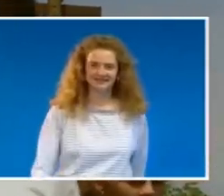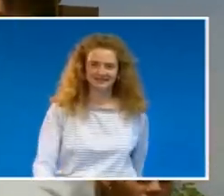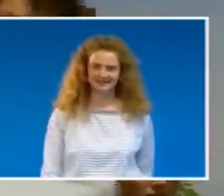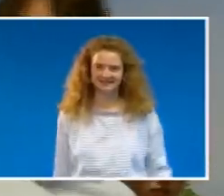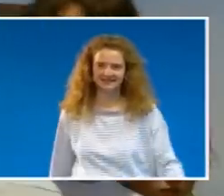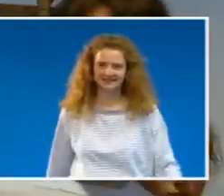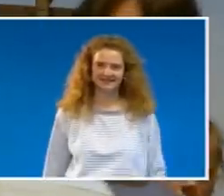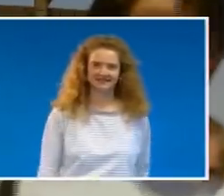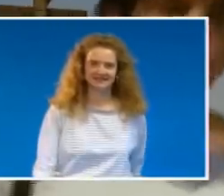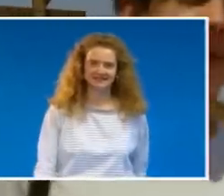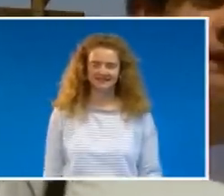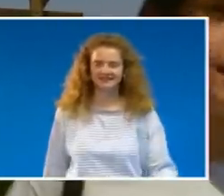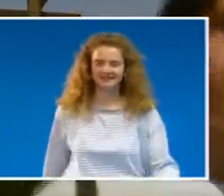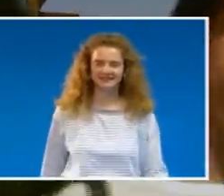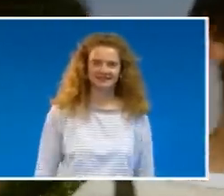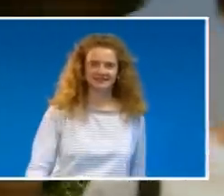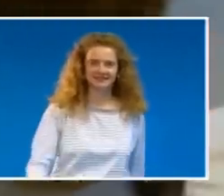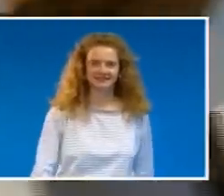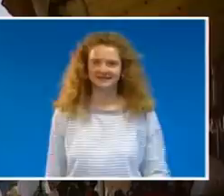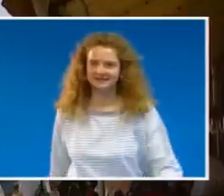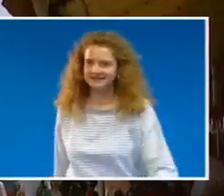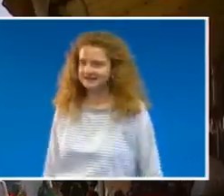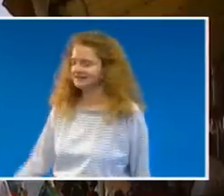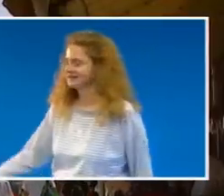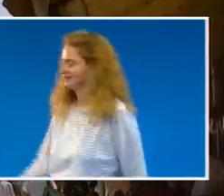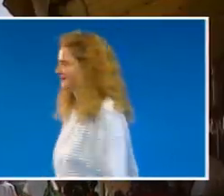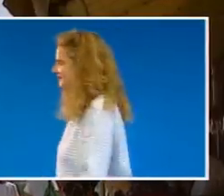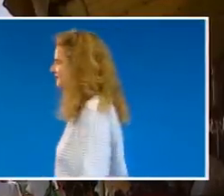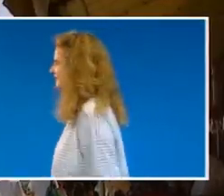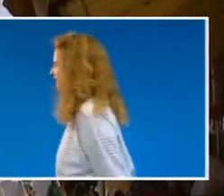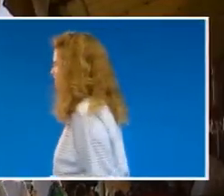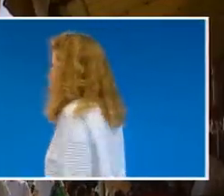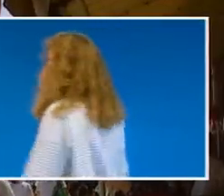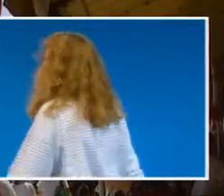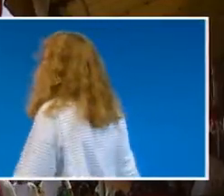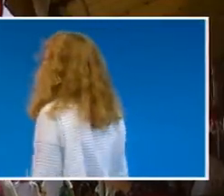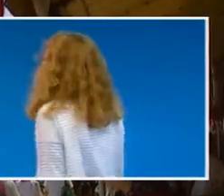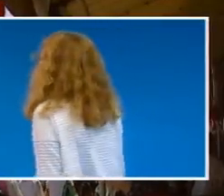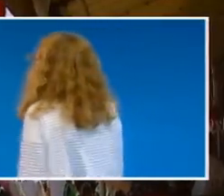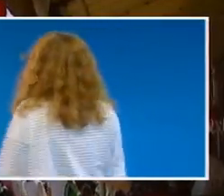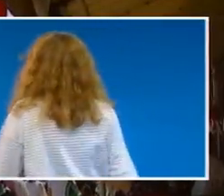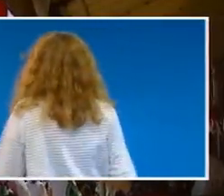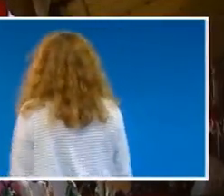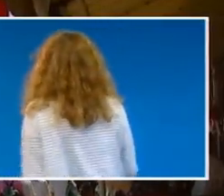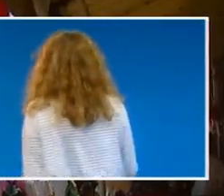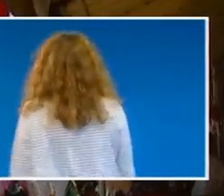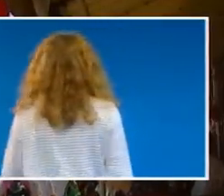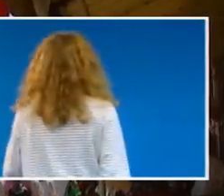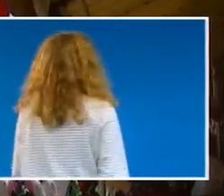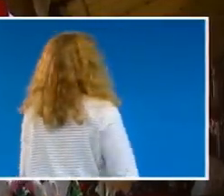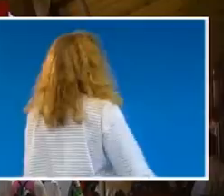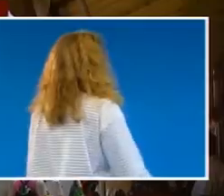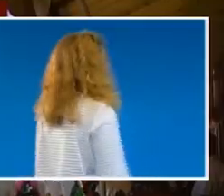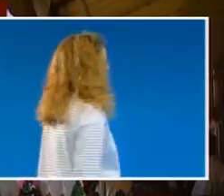feet together as children like to do. We all turn round together, we all turn round